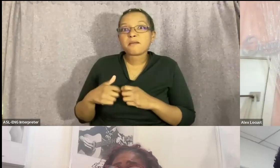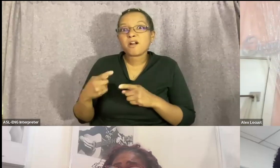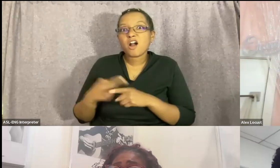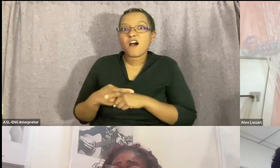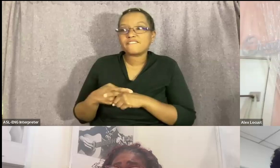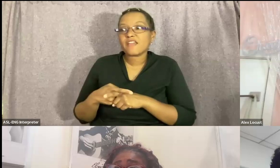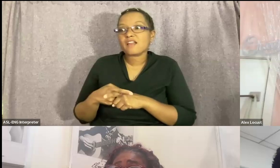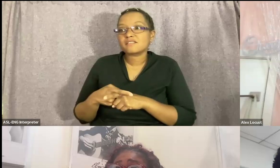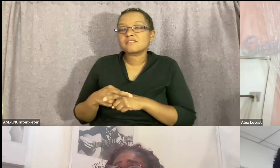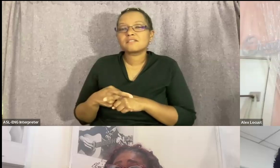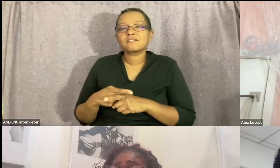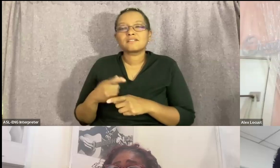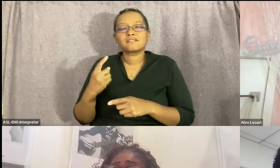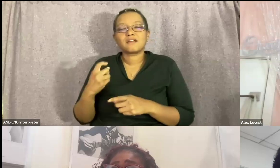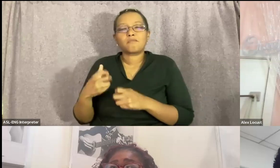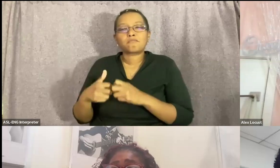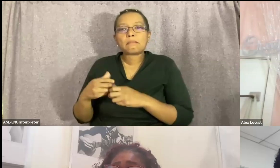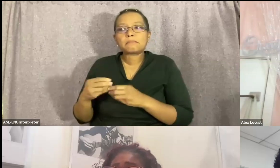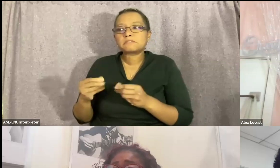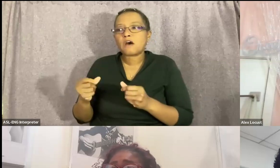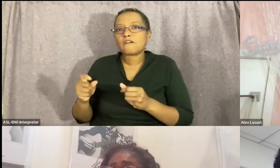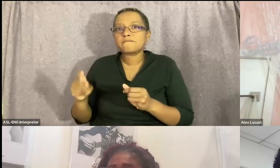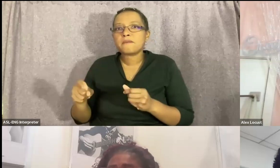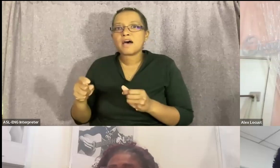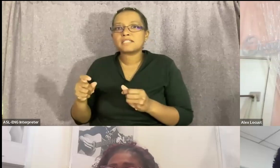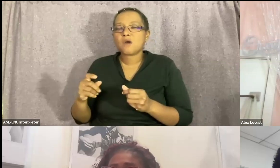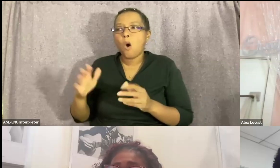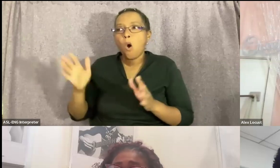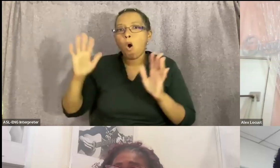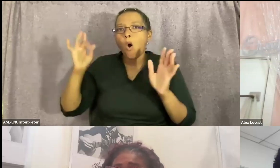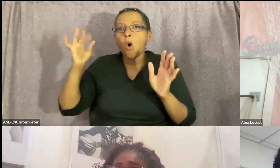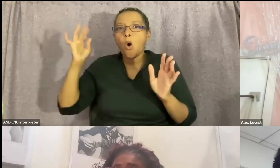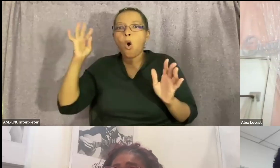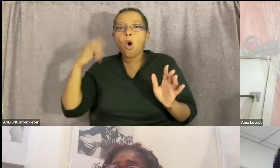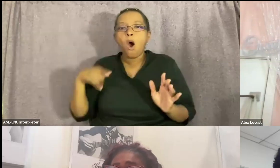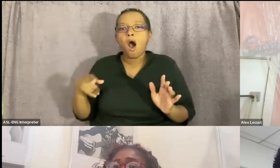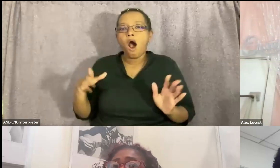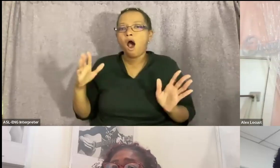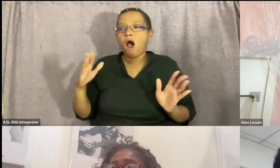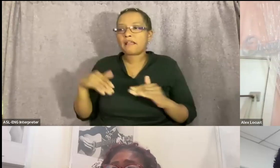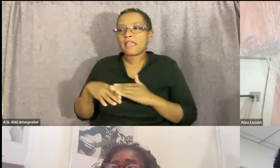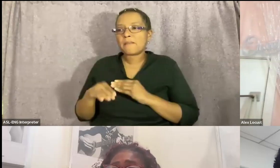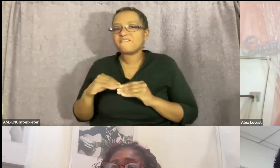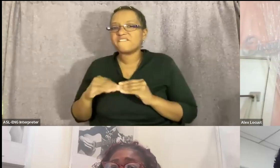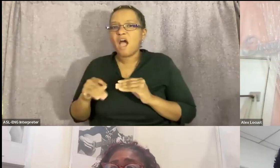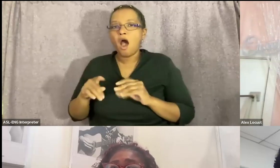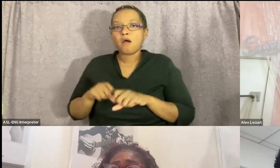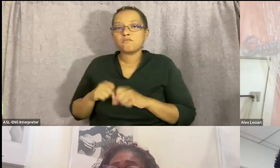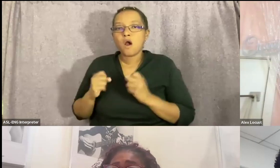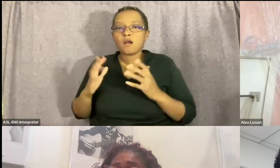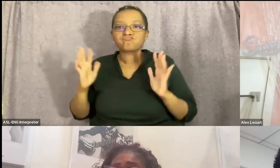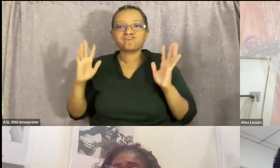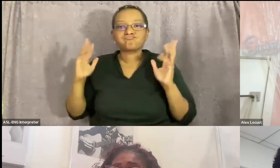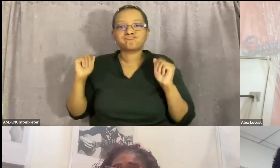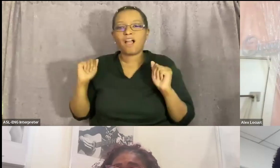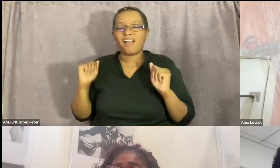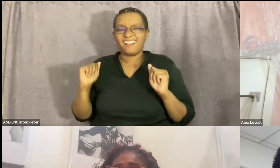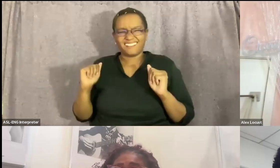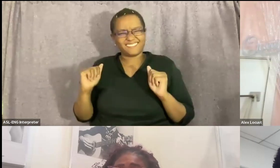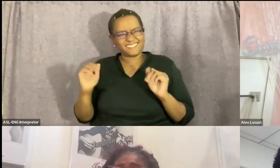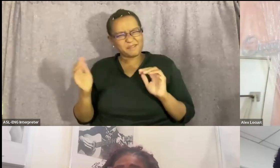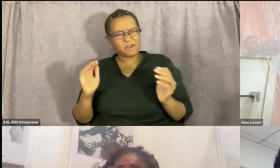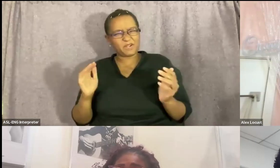am checking the chat to confirm that I'm understanding. I saw there's somebody asked a question,